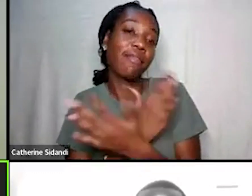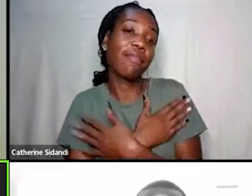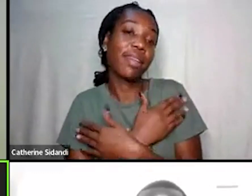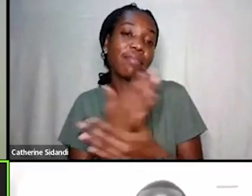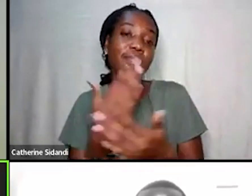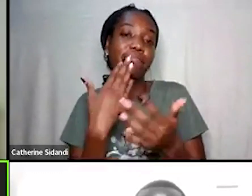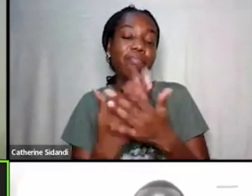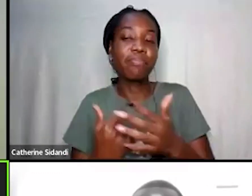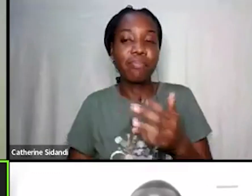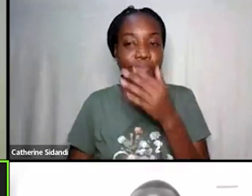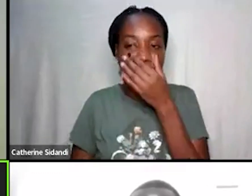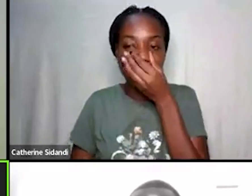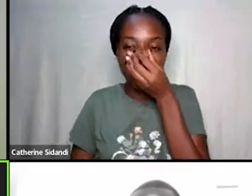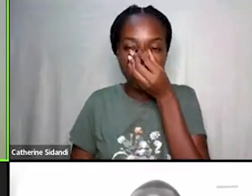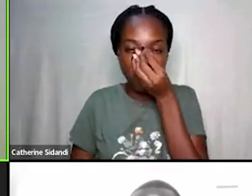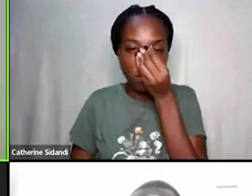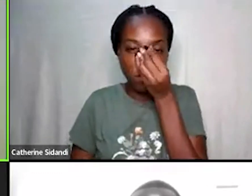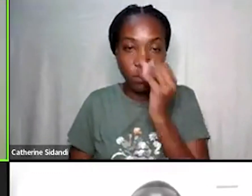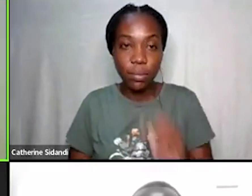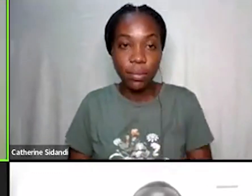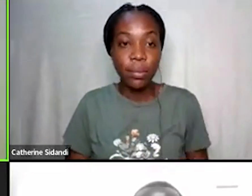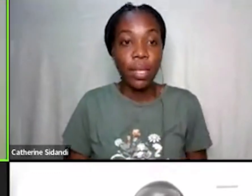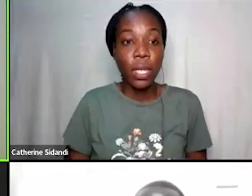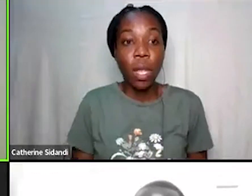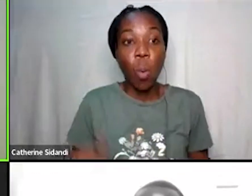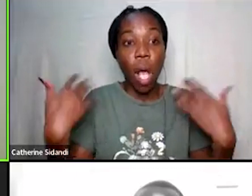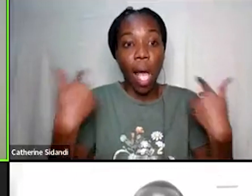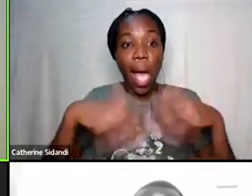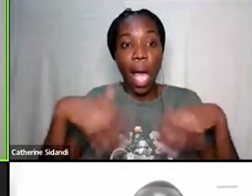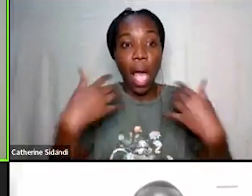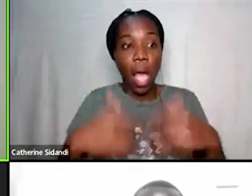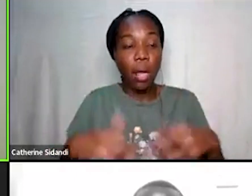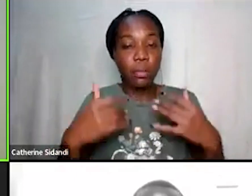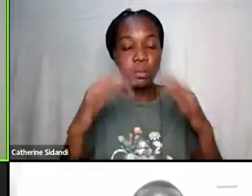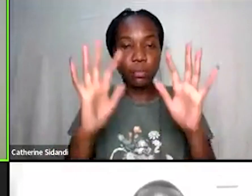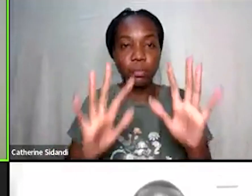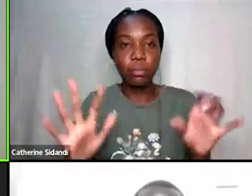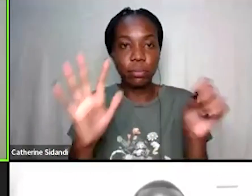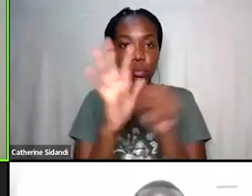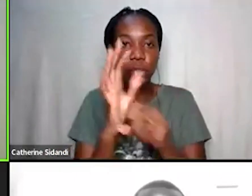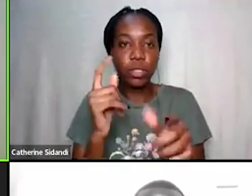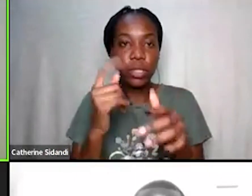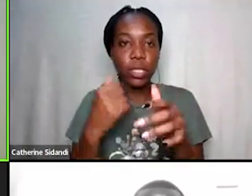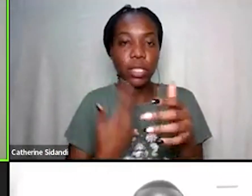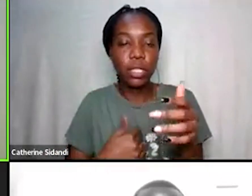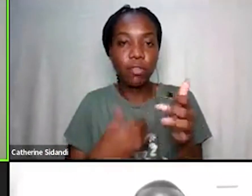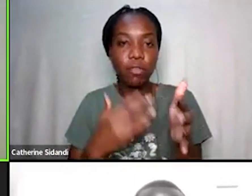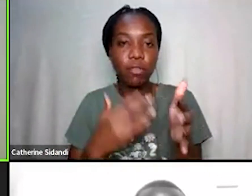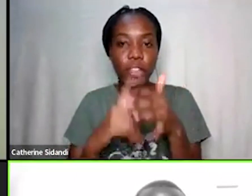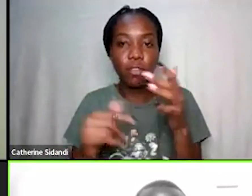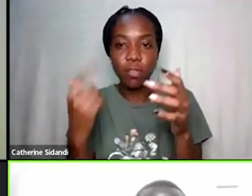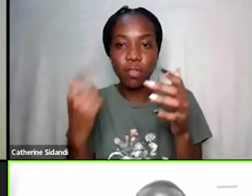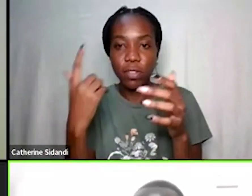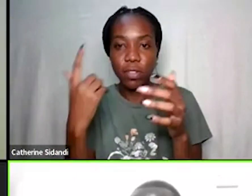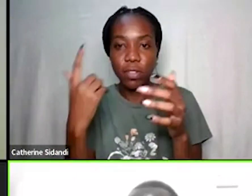you. Wow, amazing. Kevin, what do we have on Facebook?